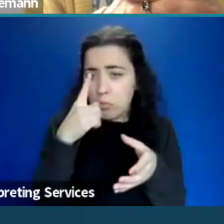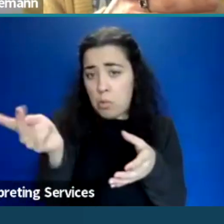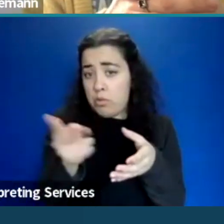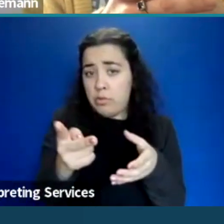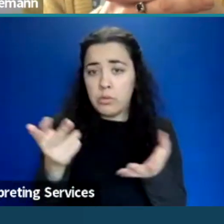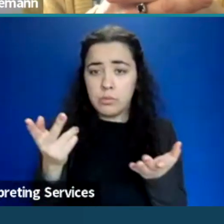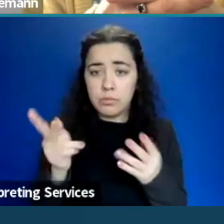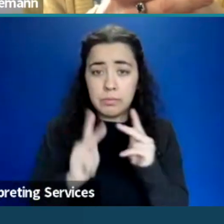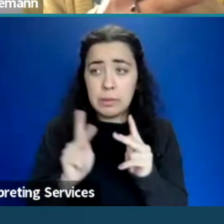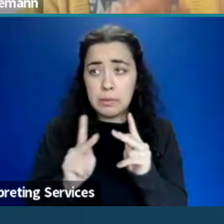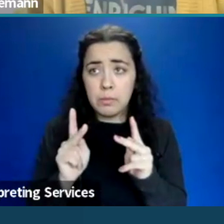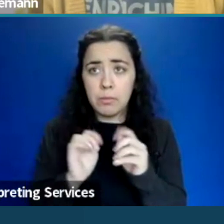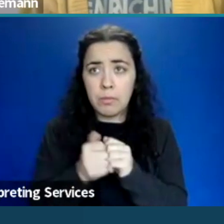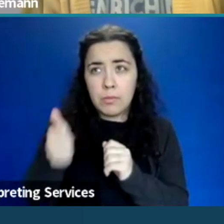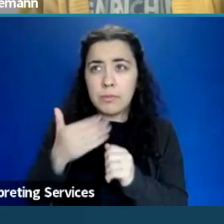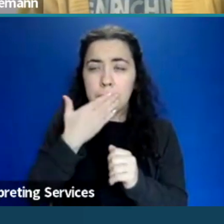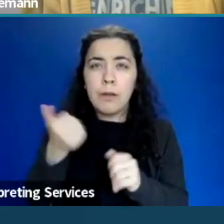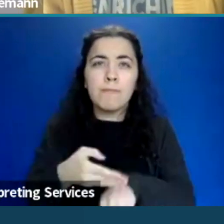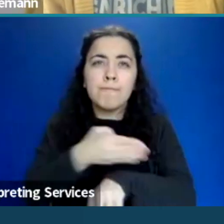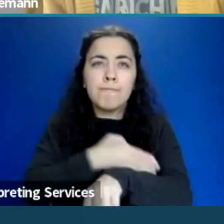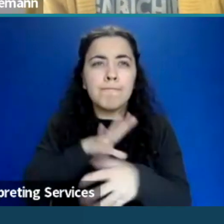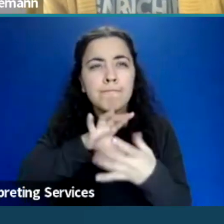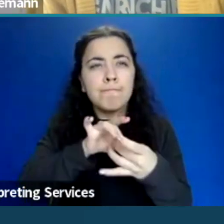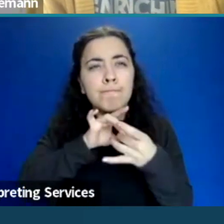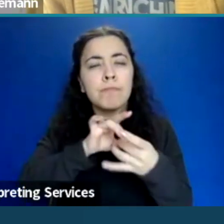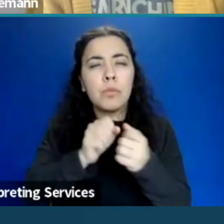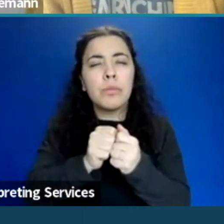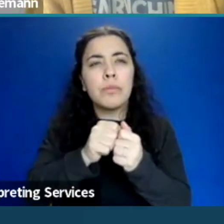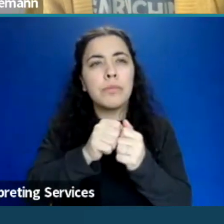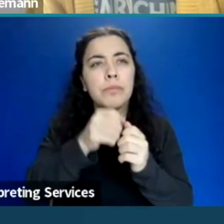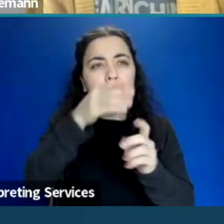can look to make a better relationship with folks who are working with service?